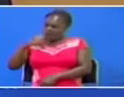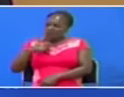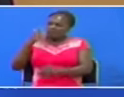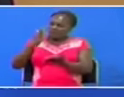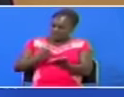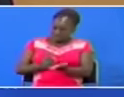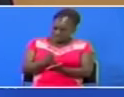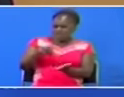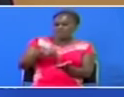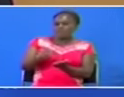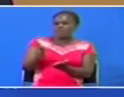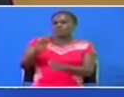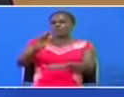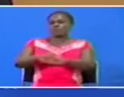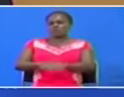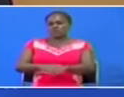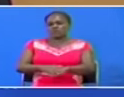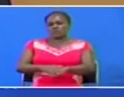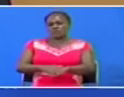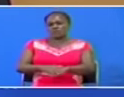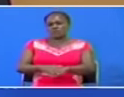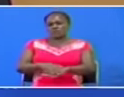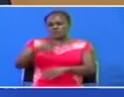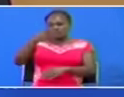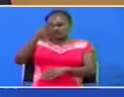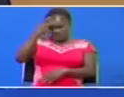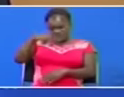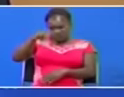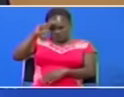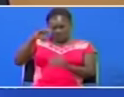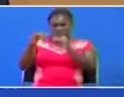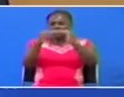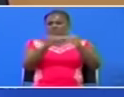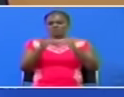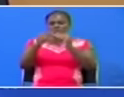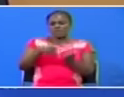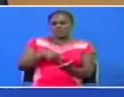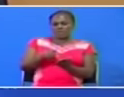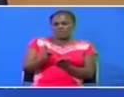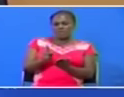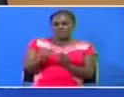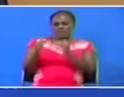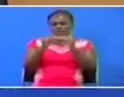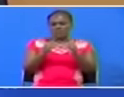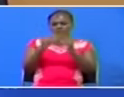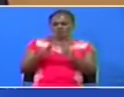to compensations. The philosophy of equal pay for equal